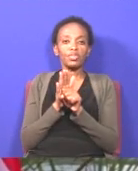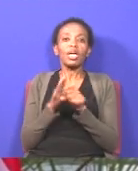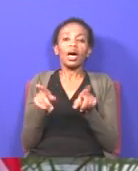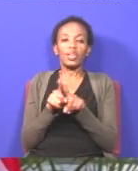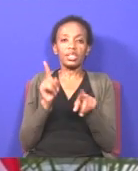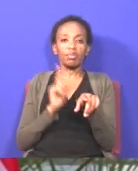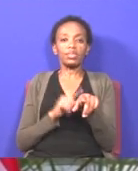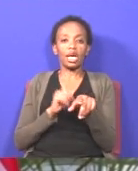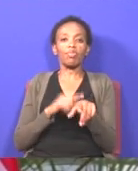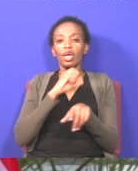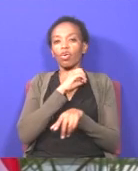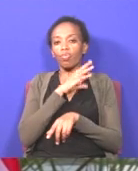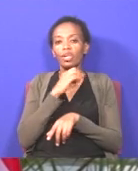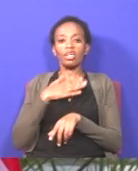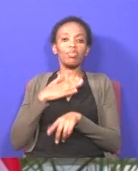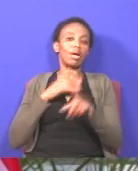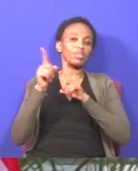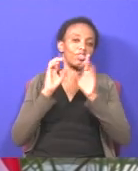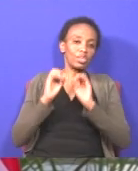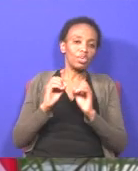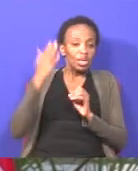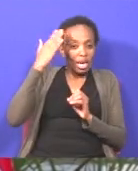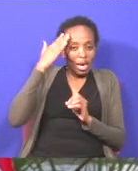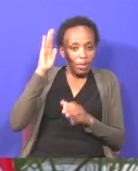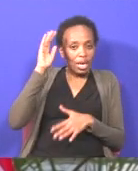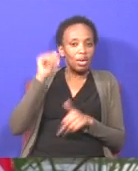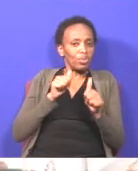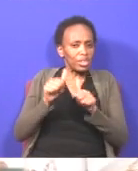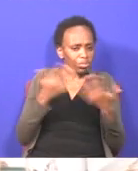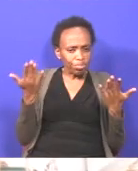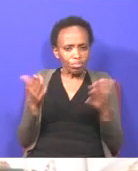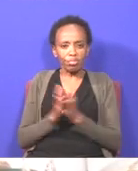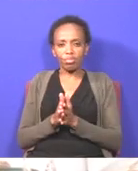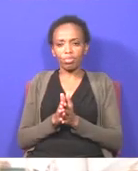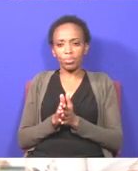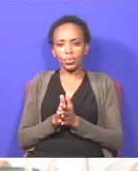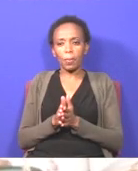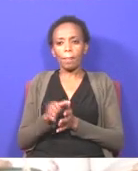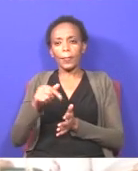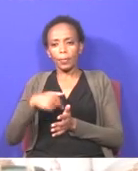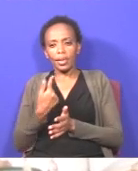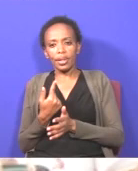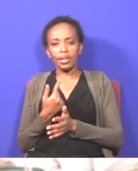same time, they complain that I'm not traveling. I don't know which is which.